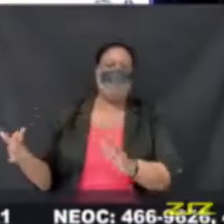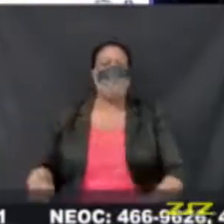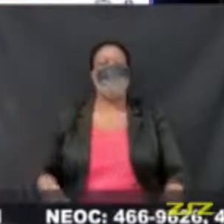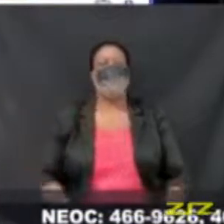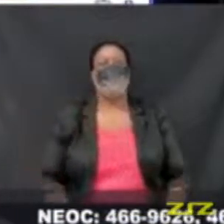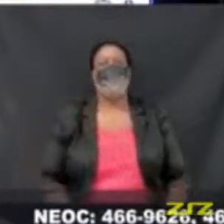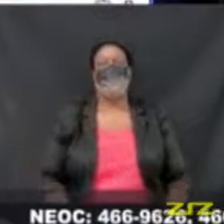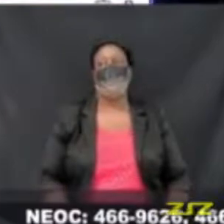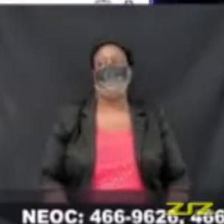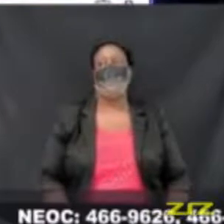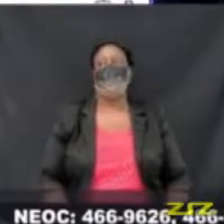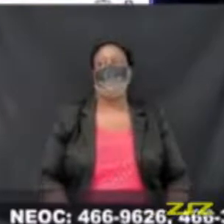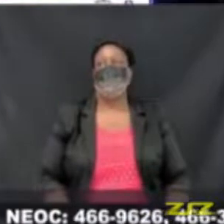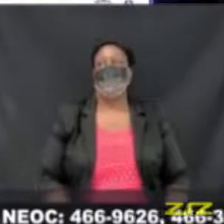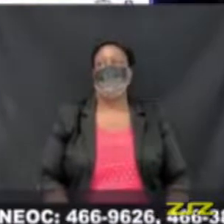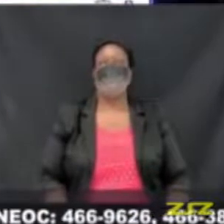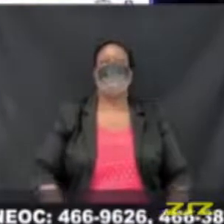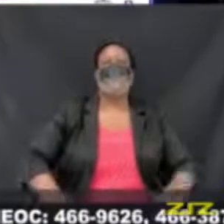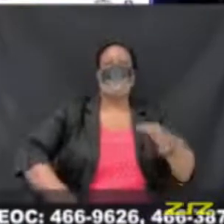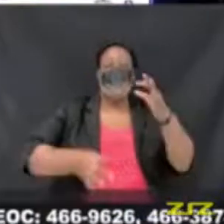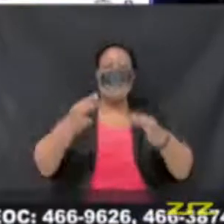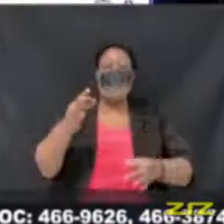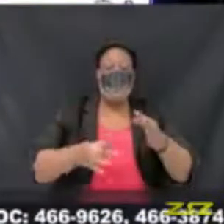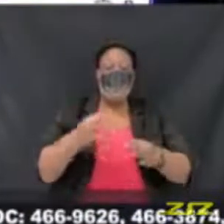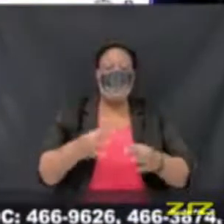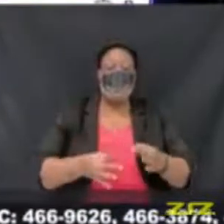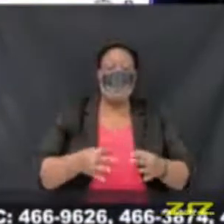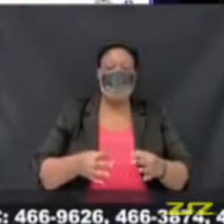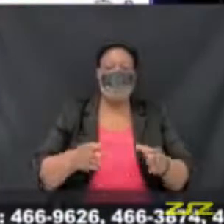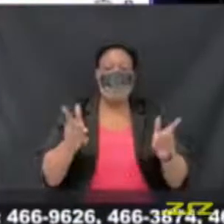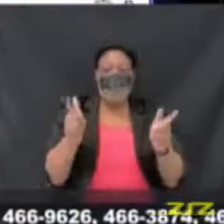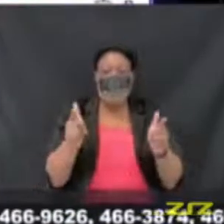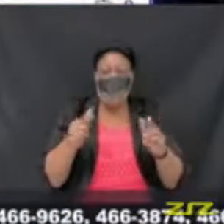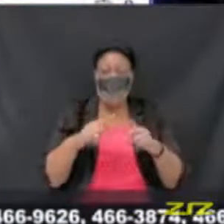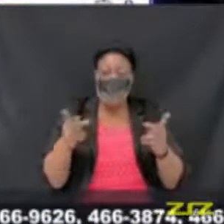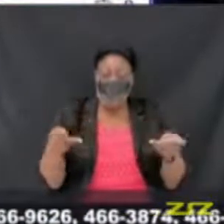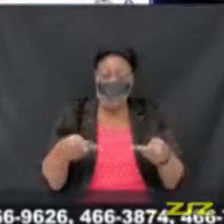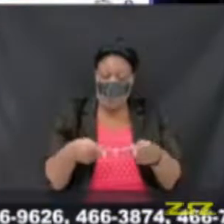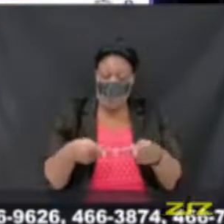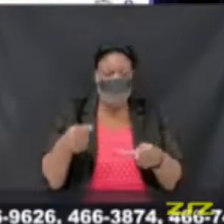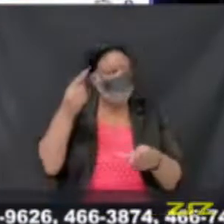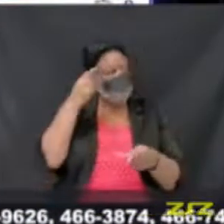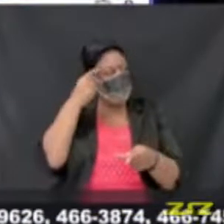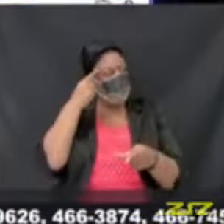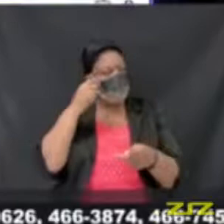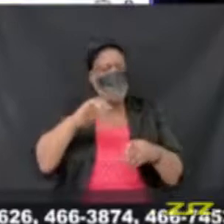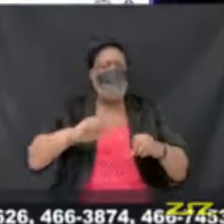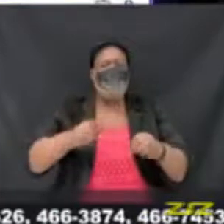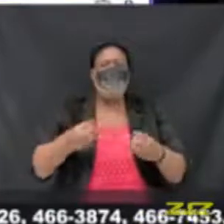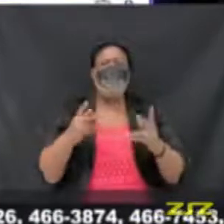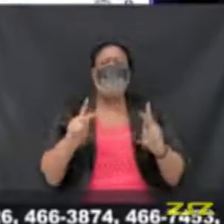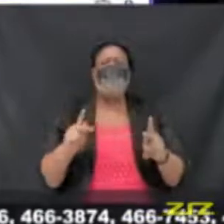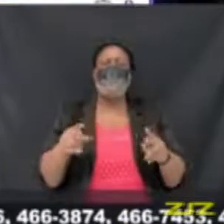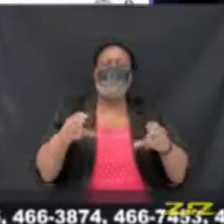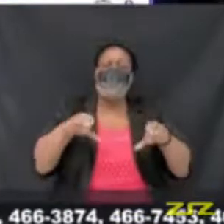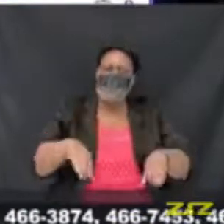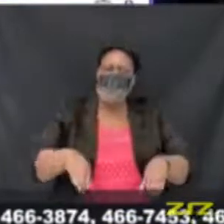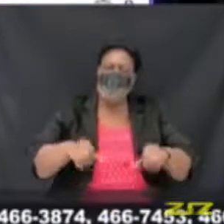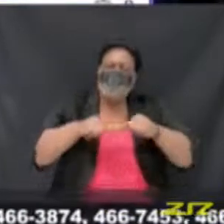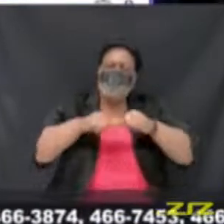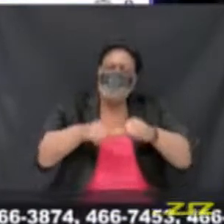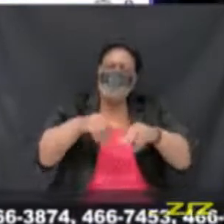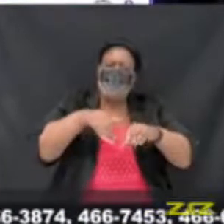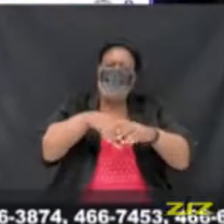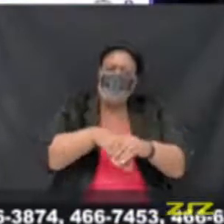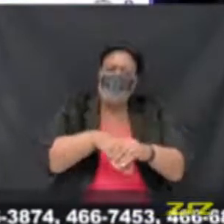B, determine the number of persons that may be permitted in the establishment at any one time by permitting